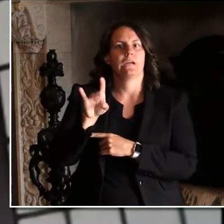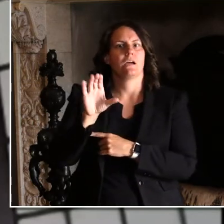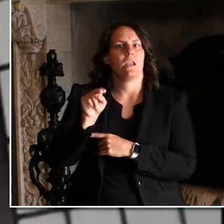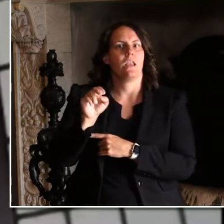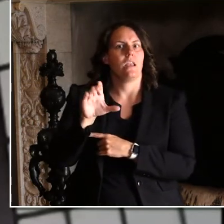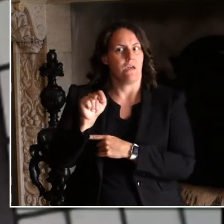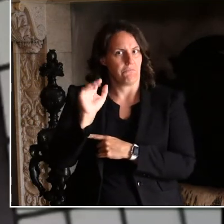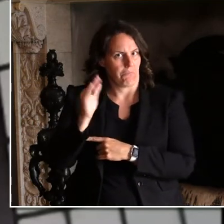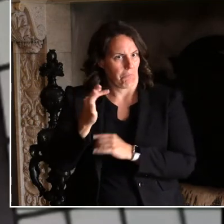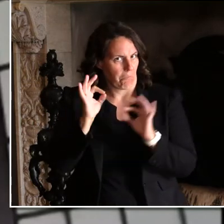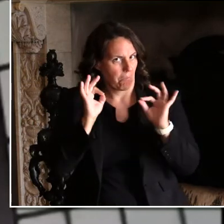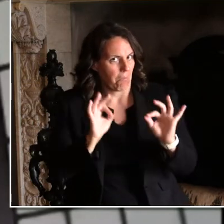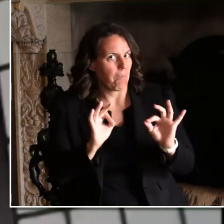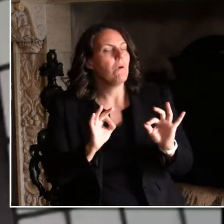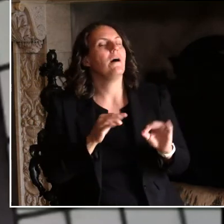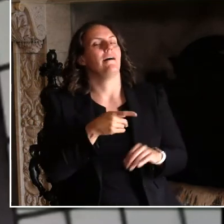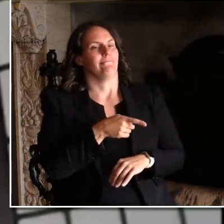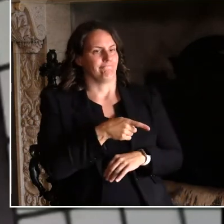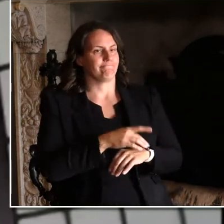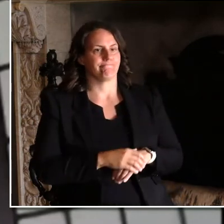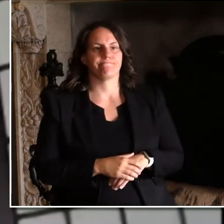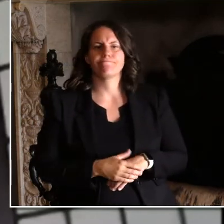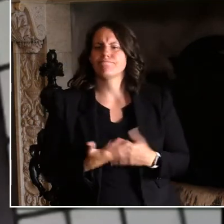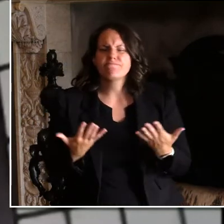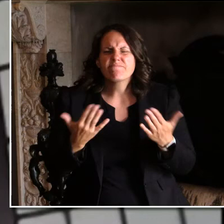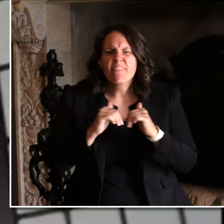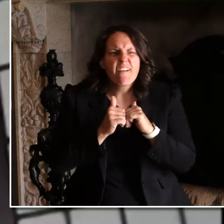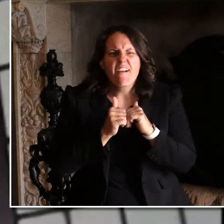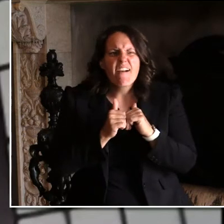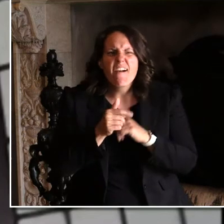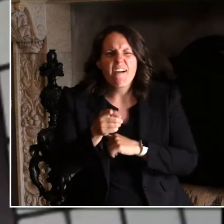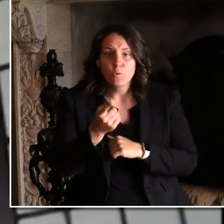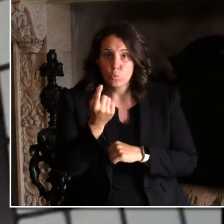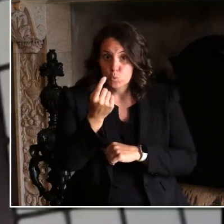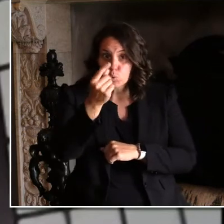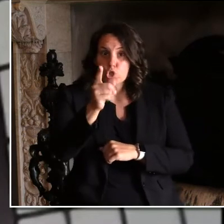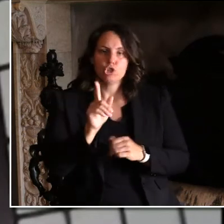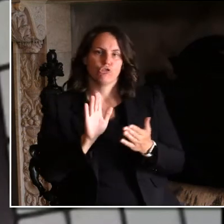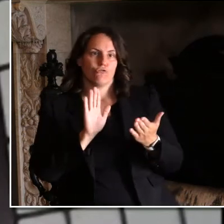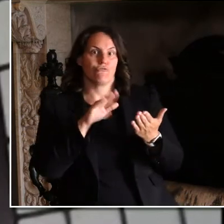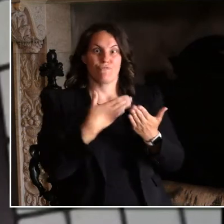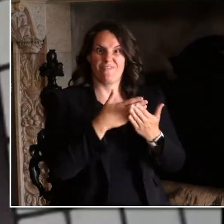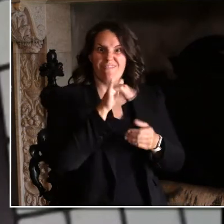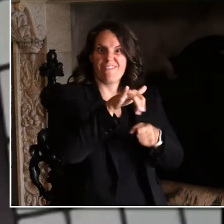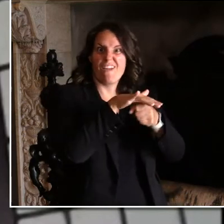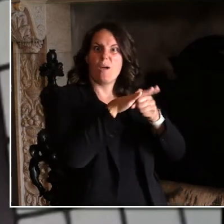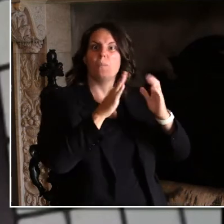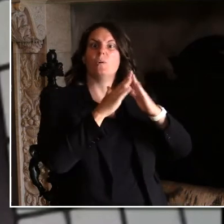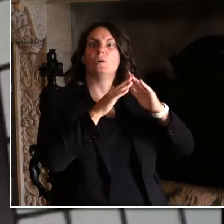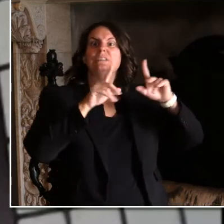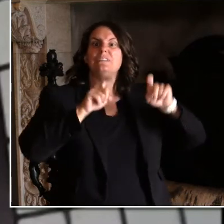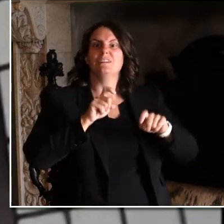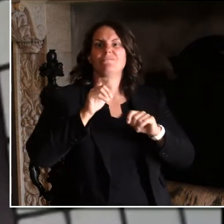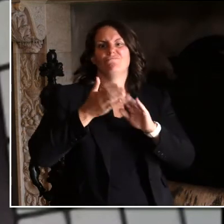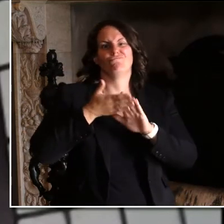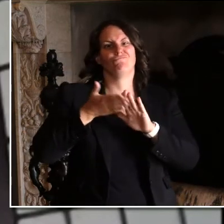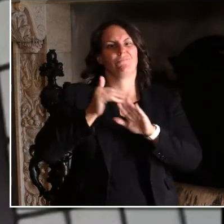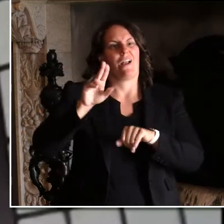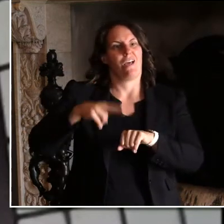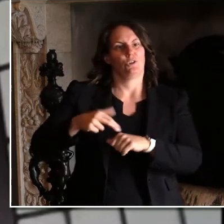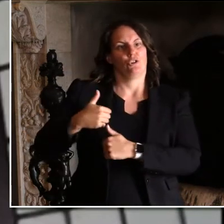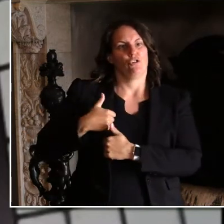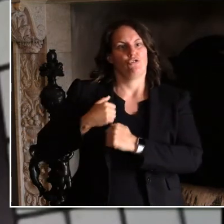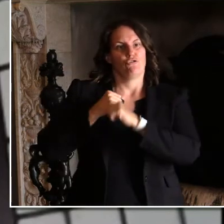community testing site, you'll be asked to register on COVID Connect using your cell phone. Of course, there's alternatives if you don't have access to a